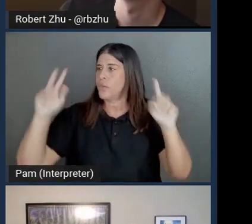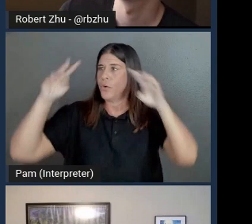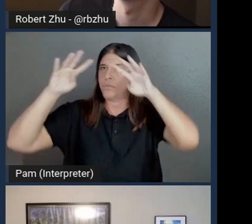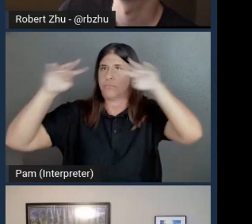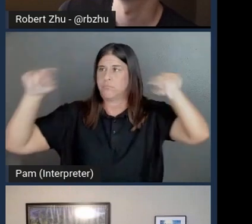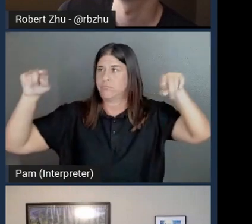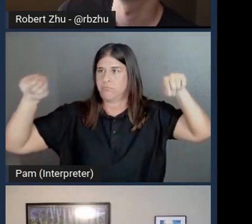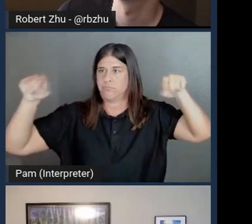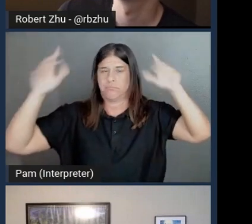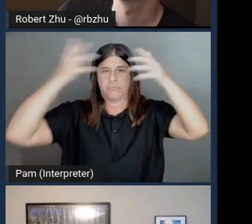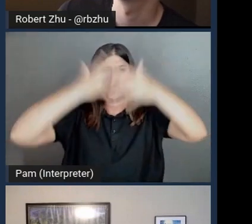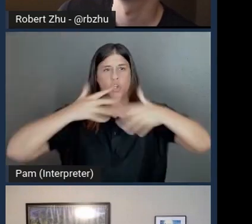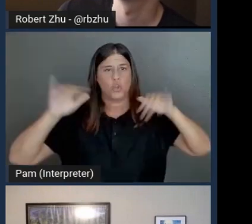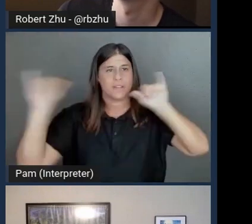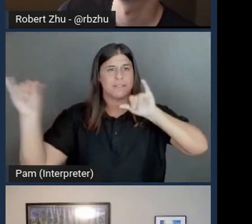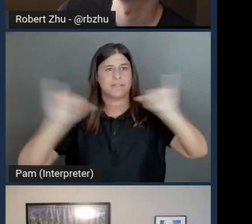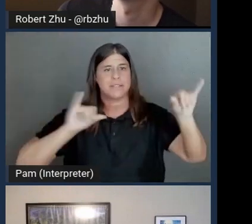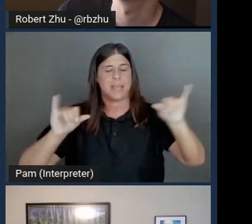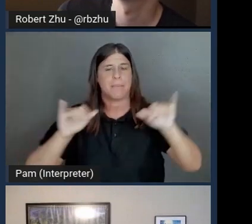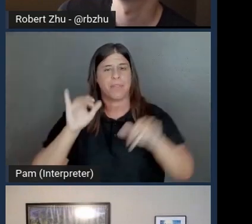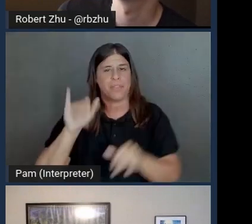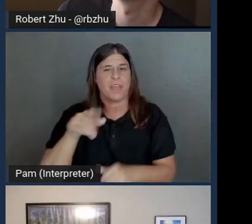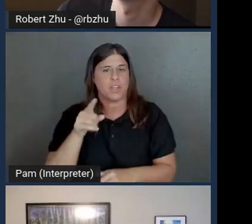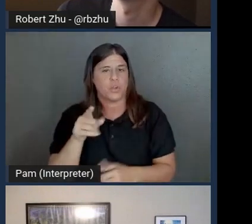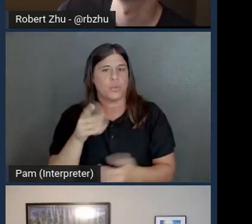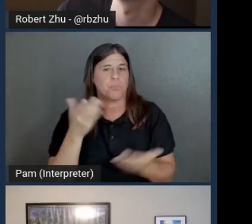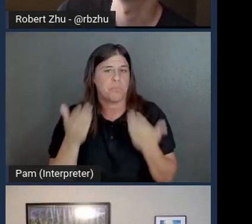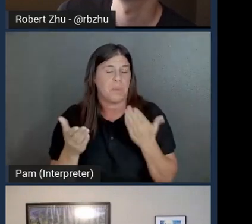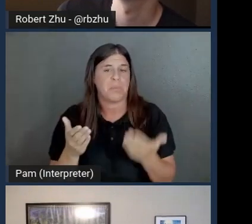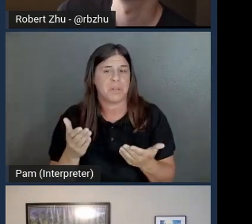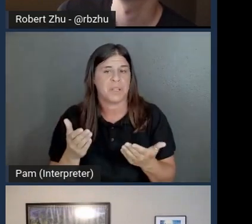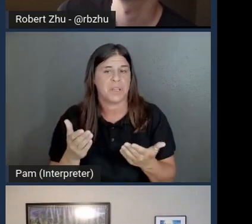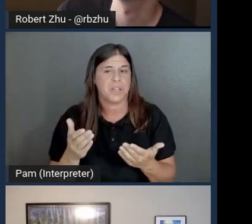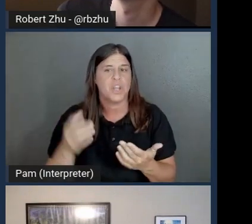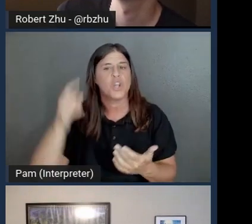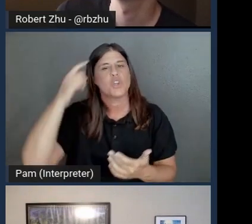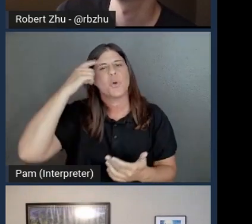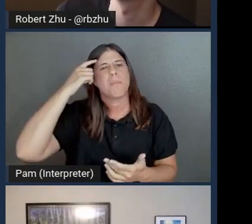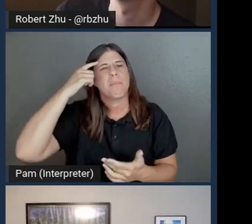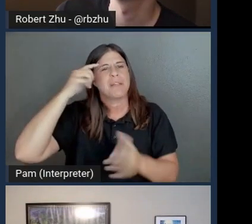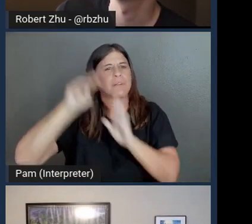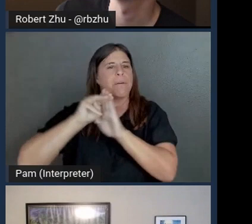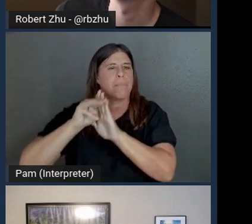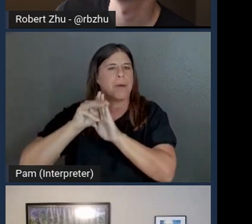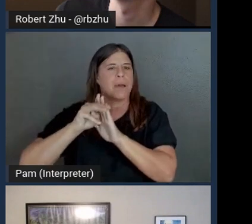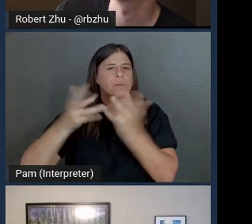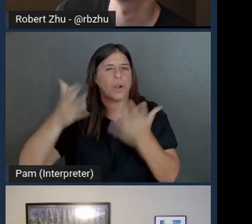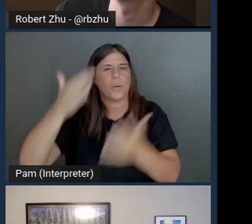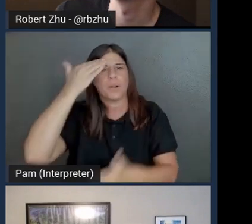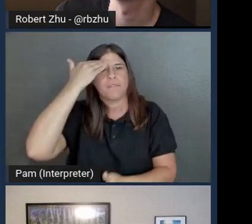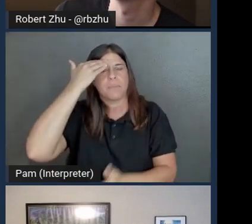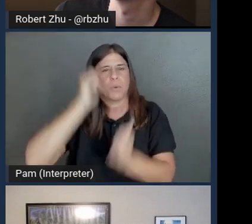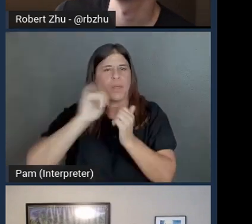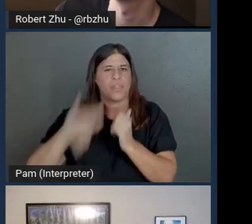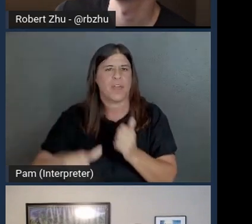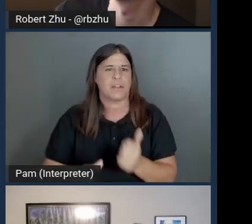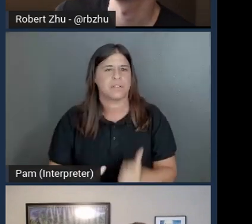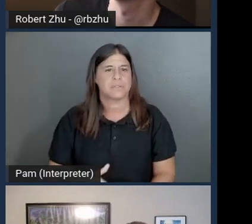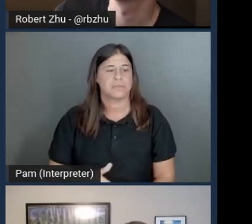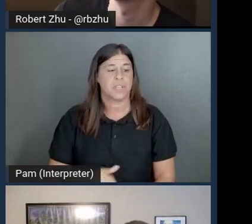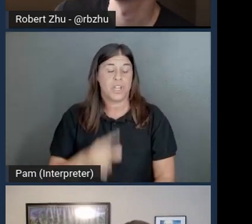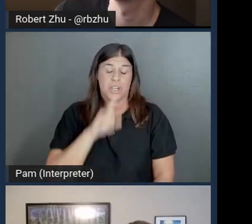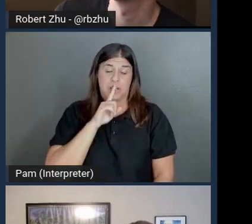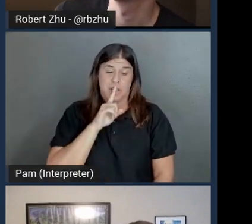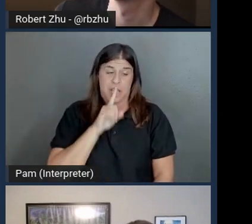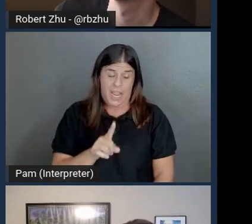you're, that you're probably, your mental model is probably familiar with. So what does it look like to actually